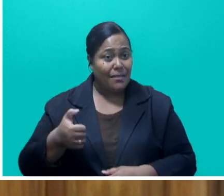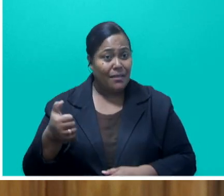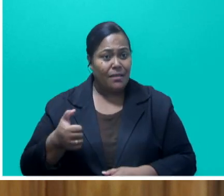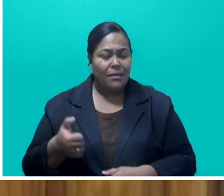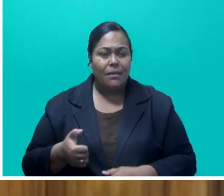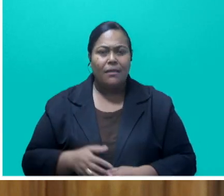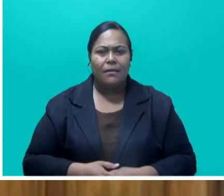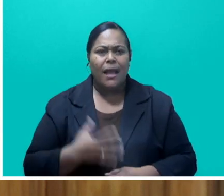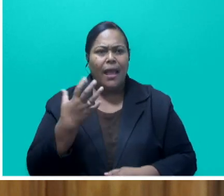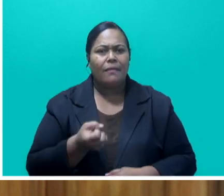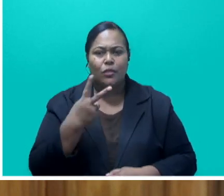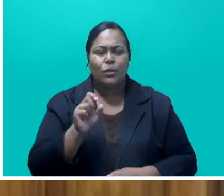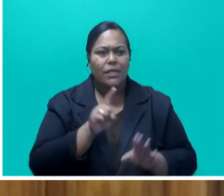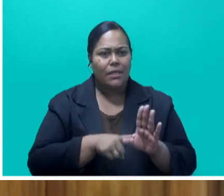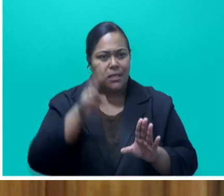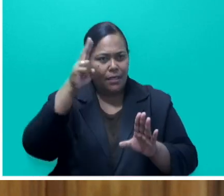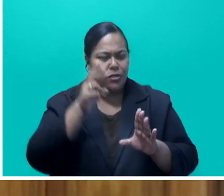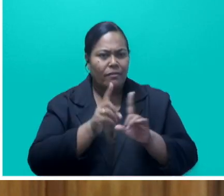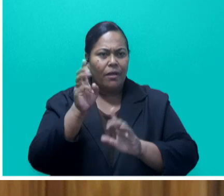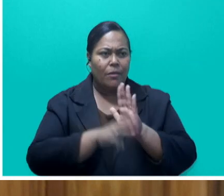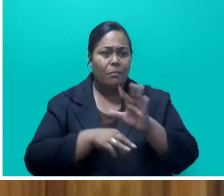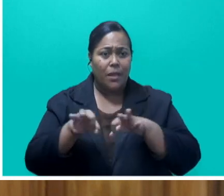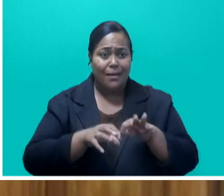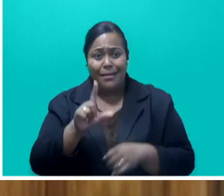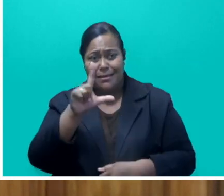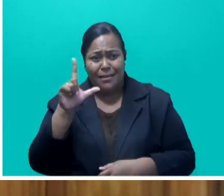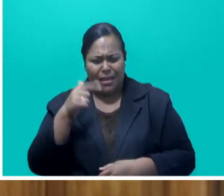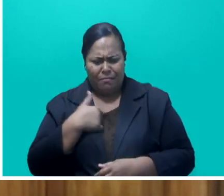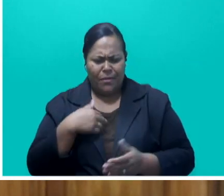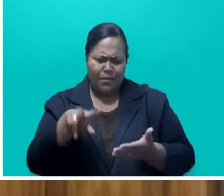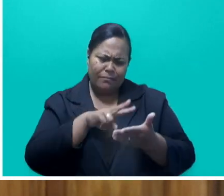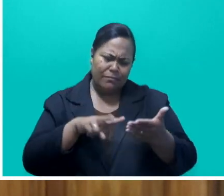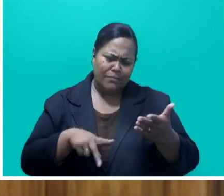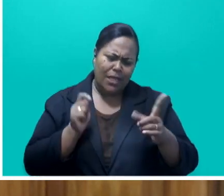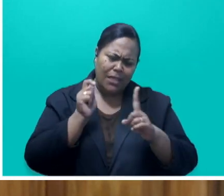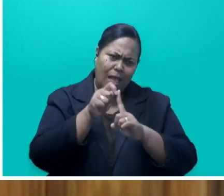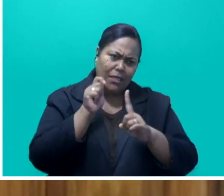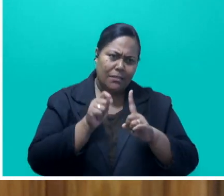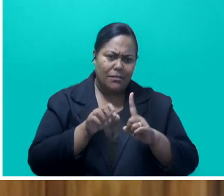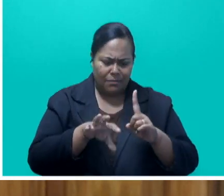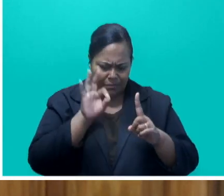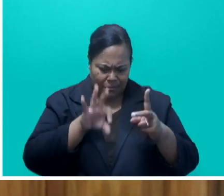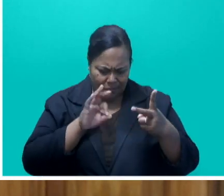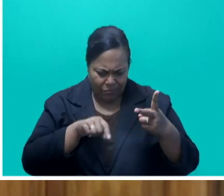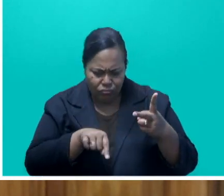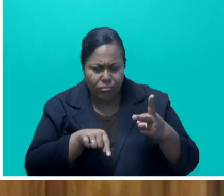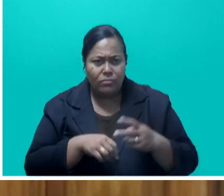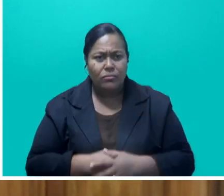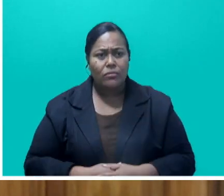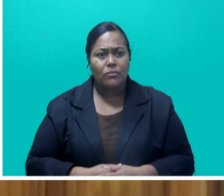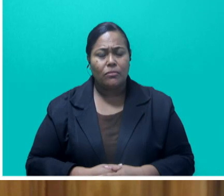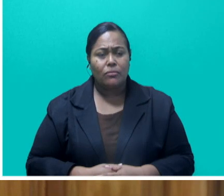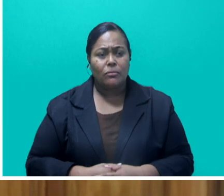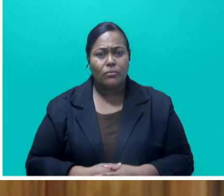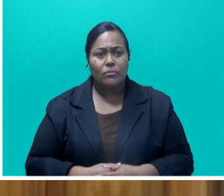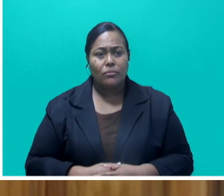a 20-year national development plan. Yesterday, I was just looking at some of the targets set by